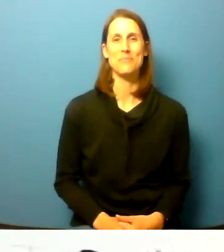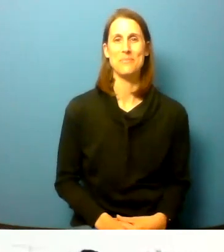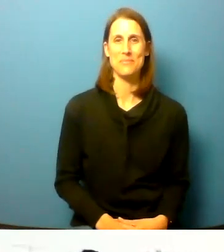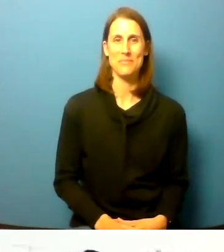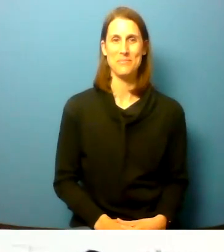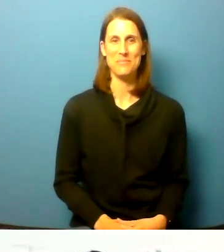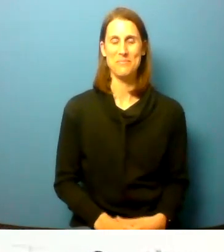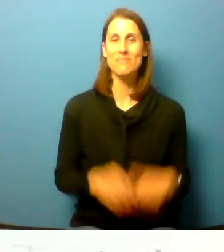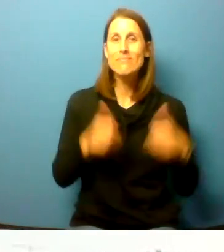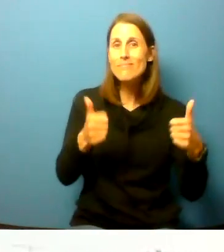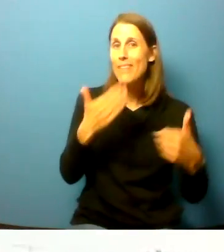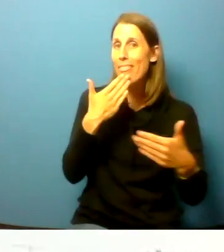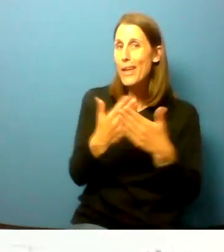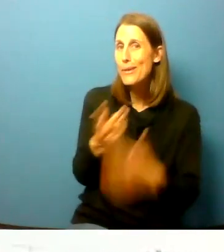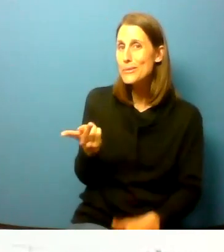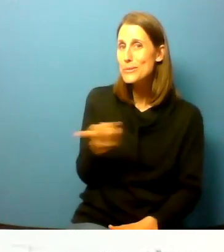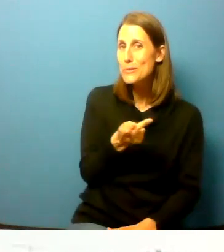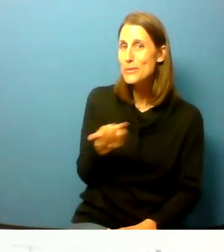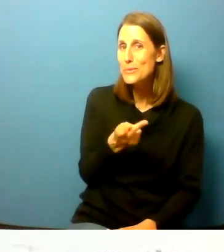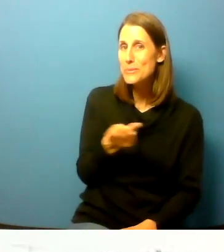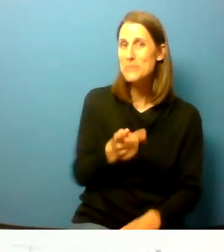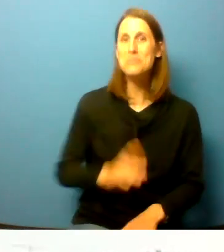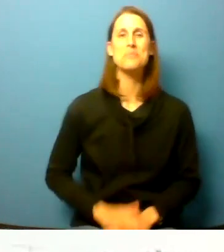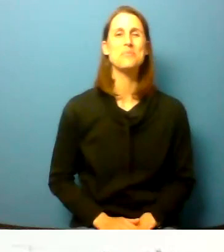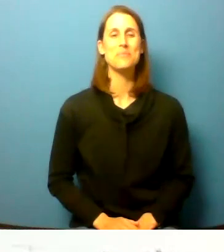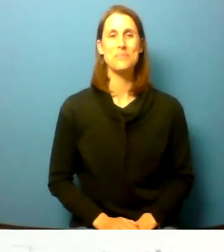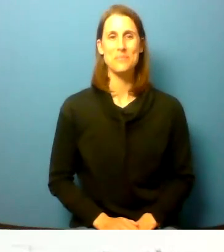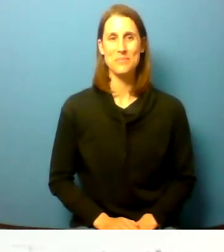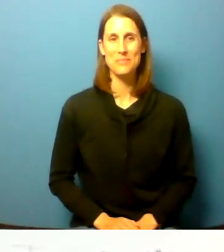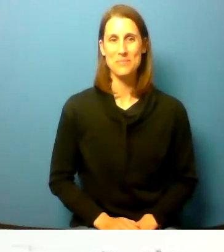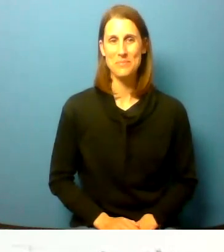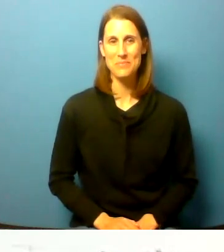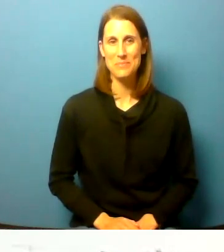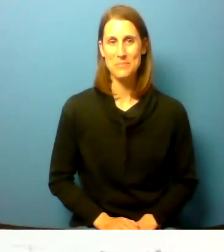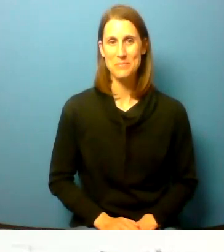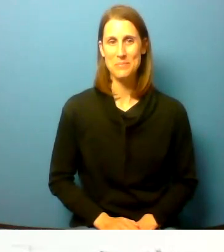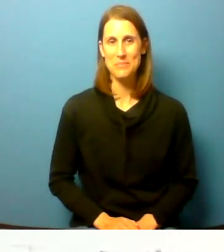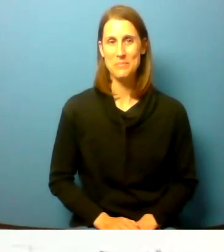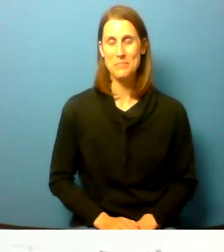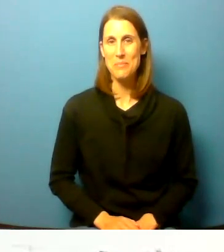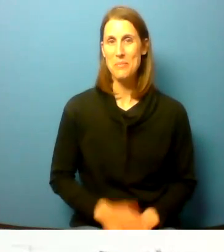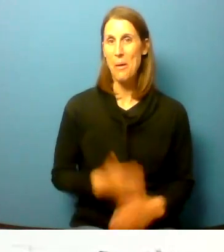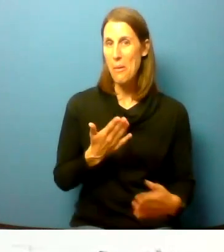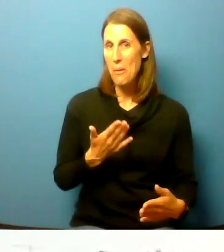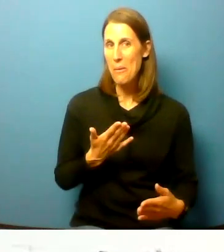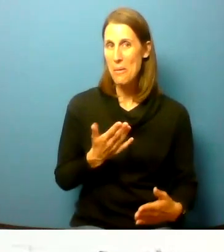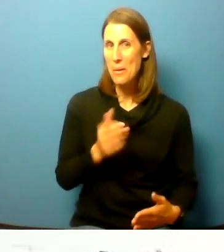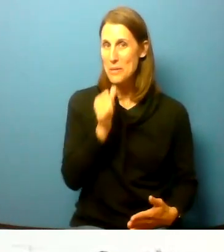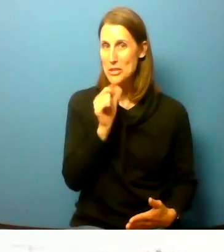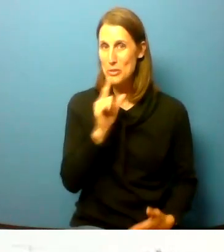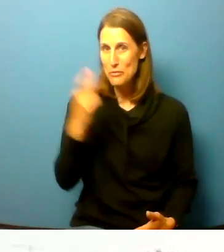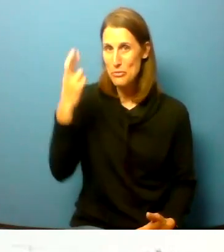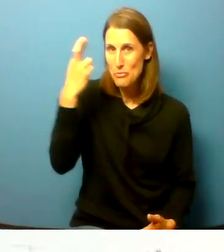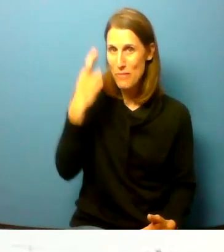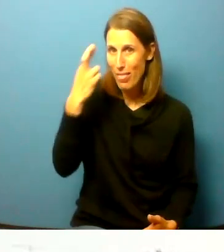All right, thank you both. So I'm not sure if you guys realize, but Dana is not actually on